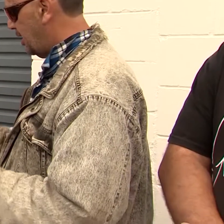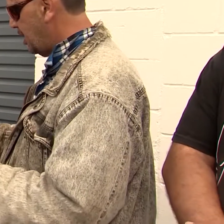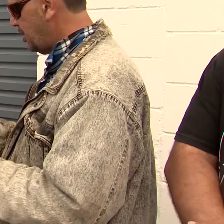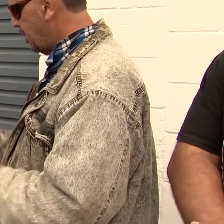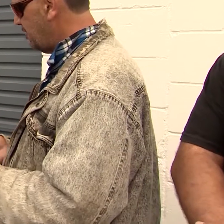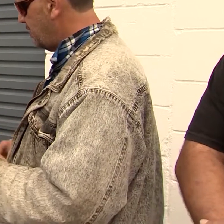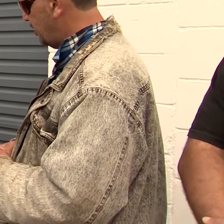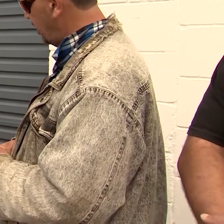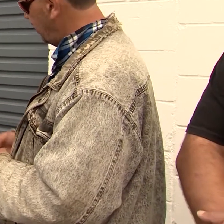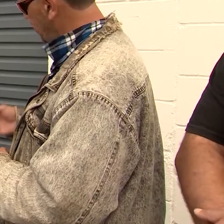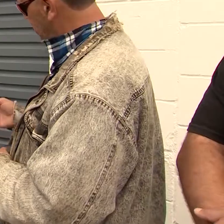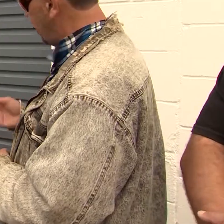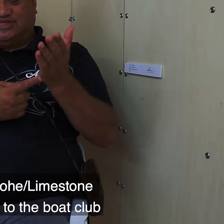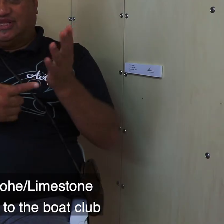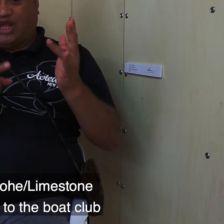Māori.